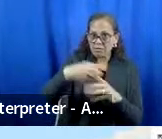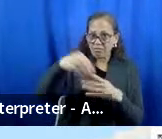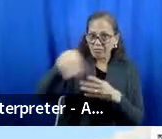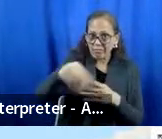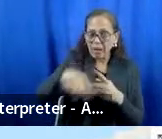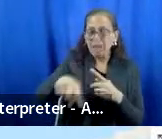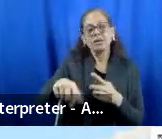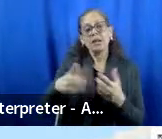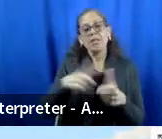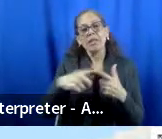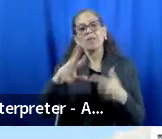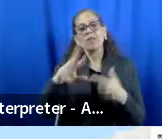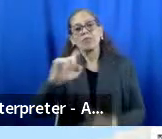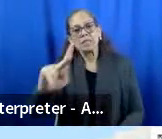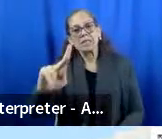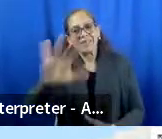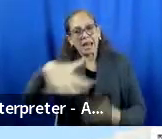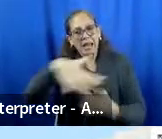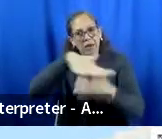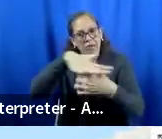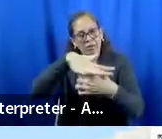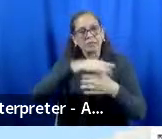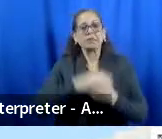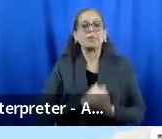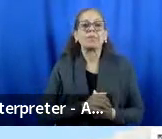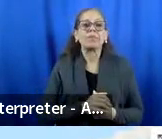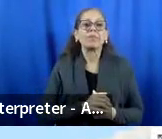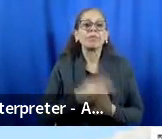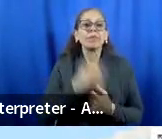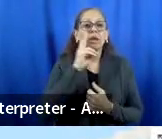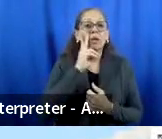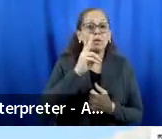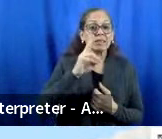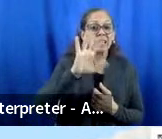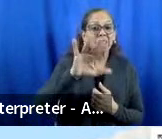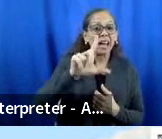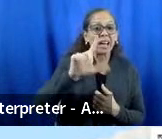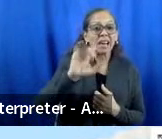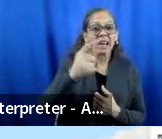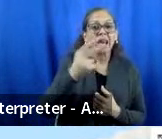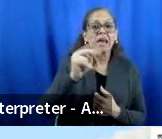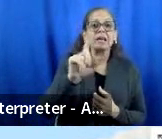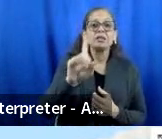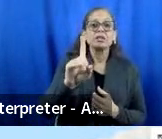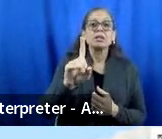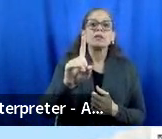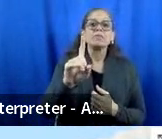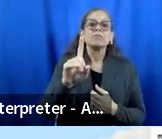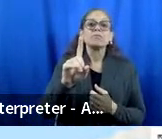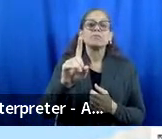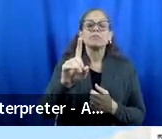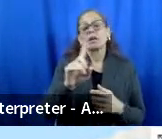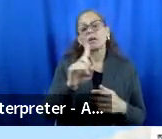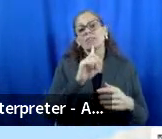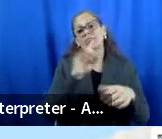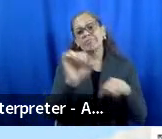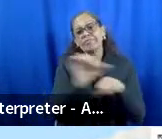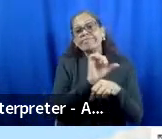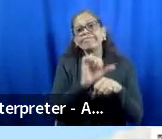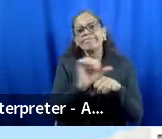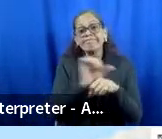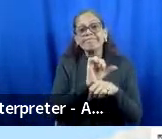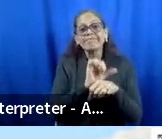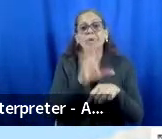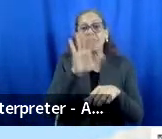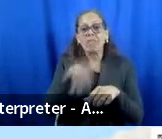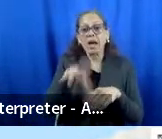Now, I'm going to explain a little bit about the legend that you see here. Because of some of the realities of the data that we're dealing